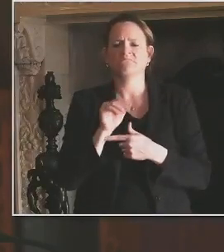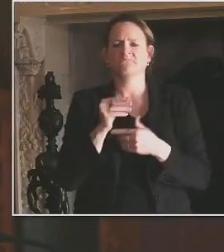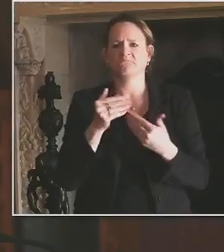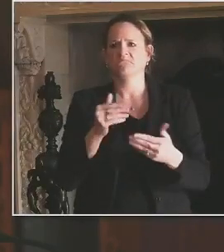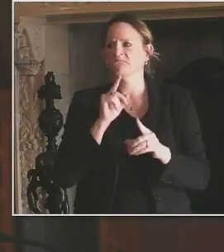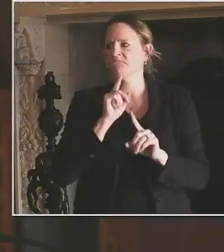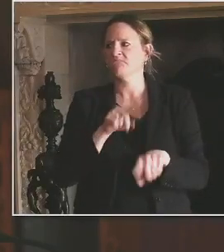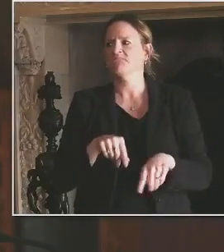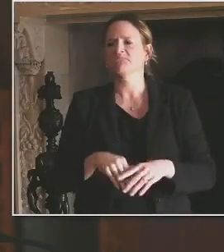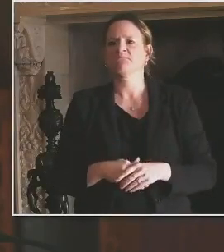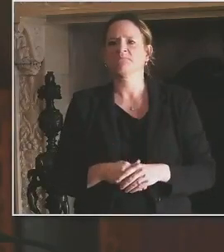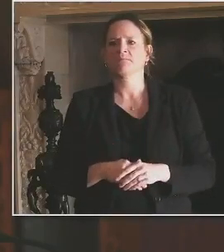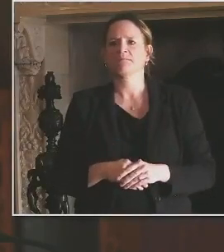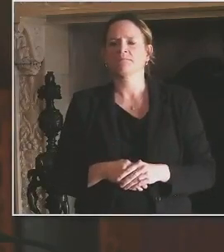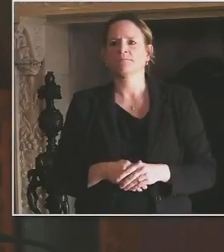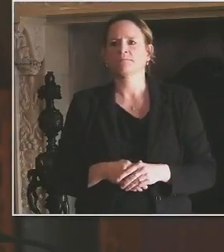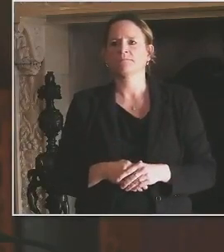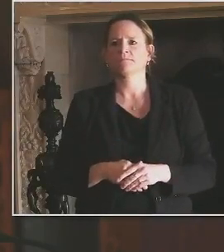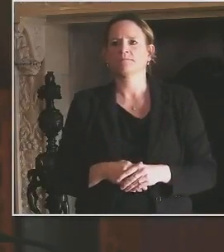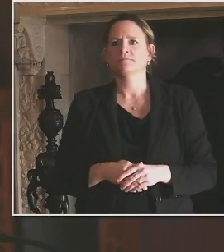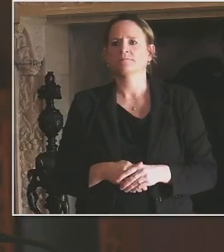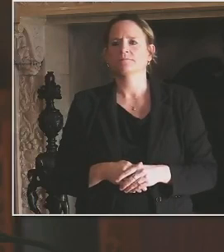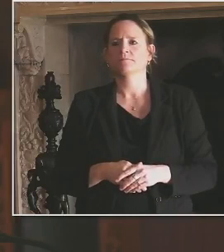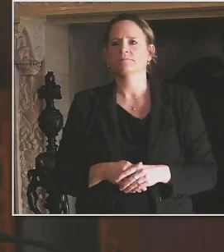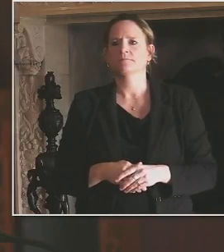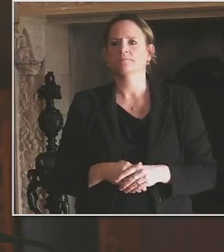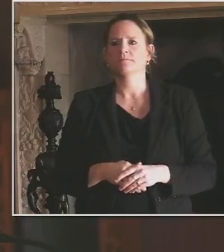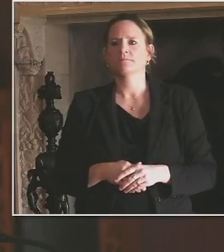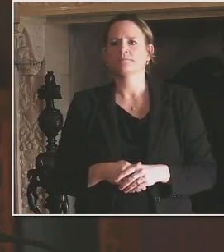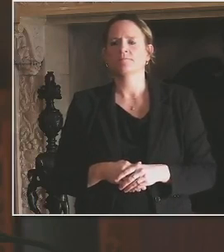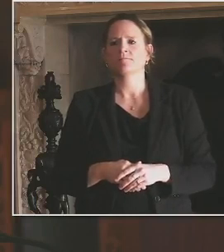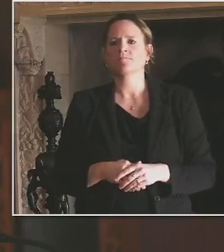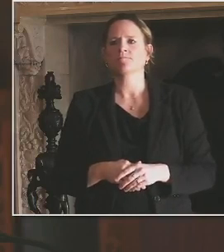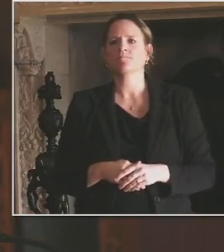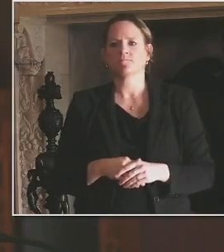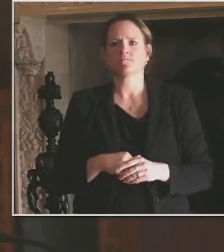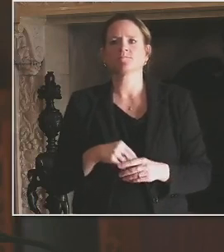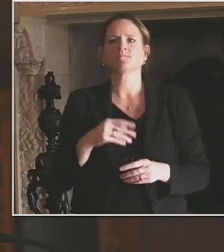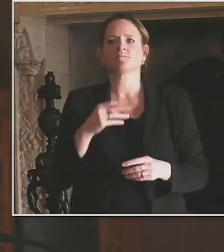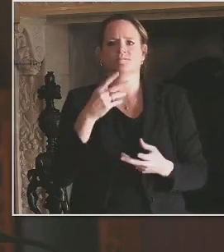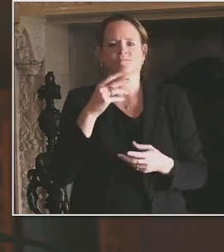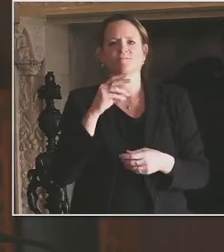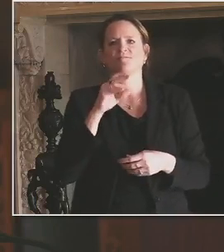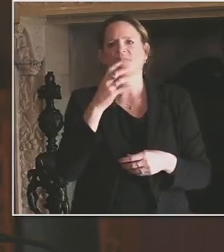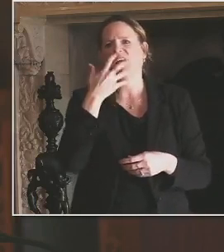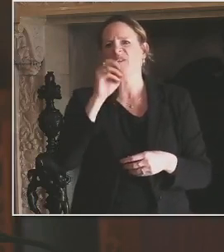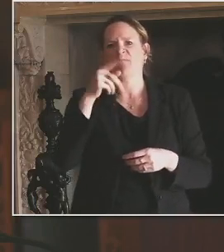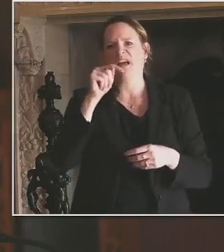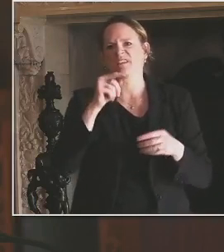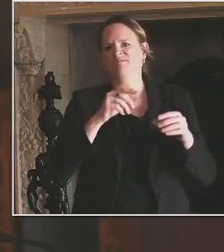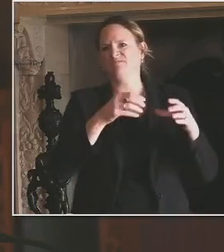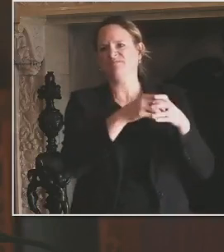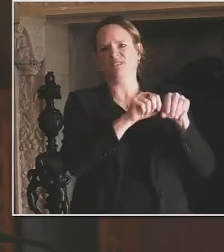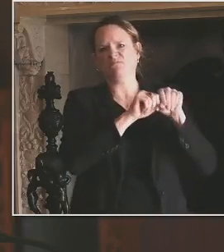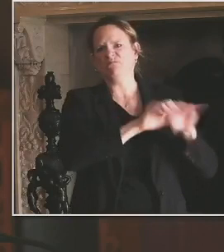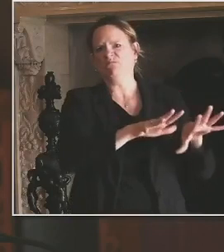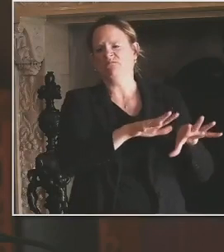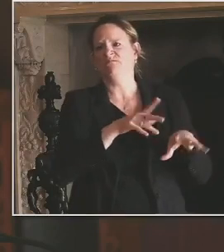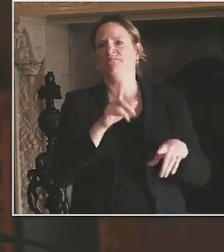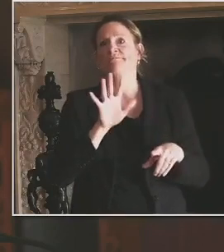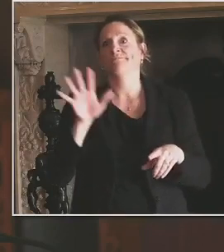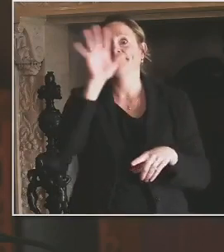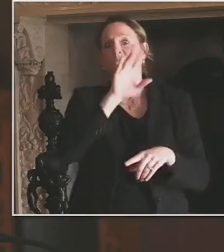similar to now, we are seeing outbreaks in states around this country that we